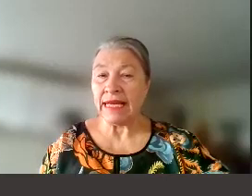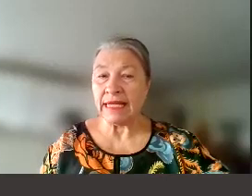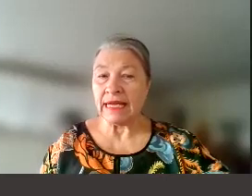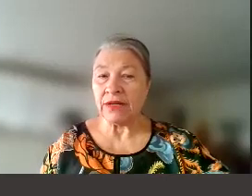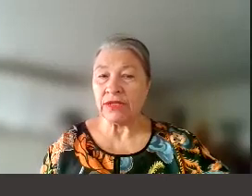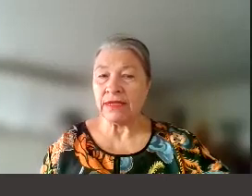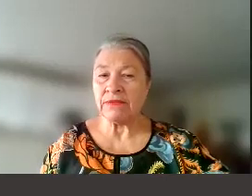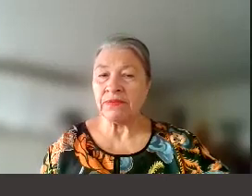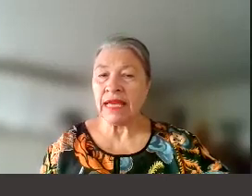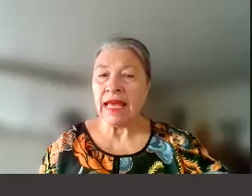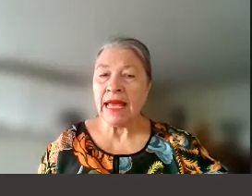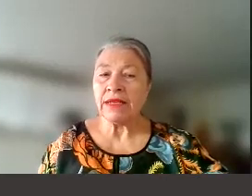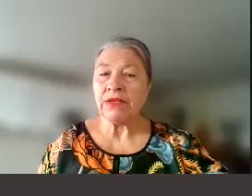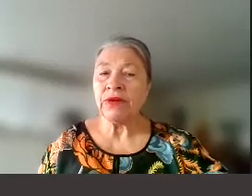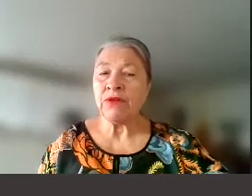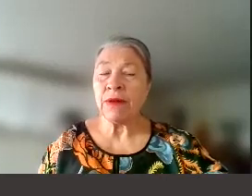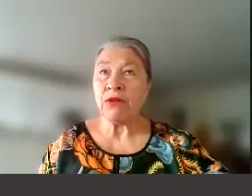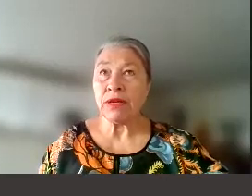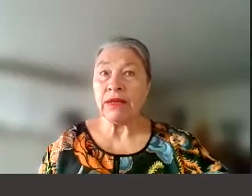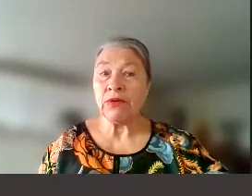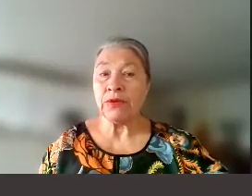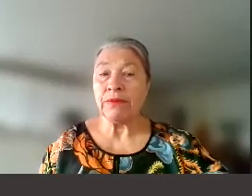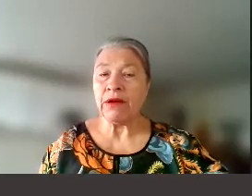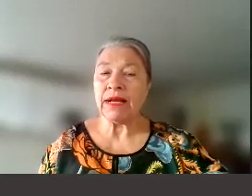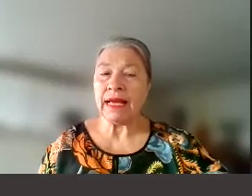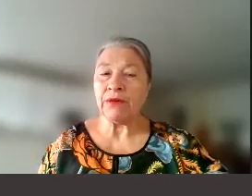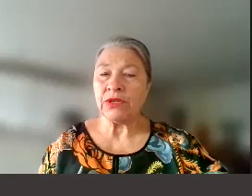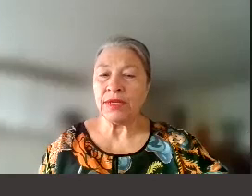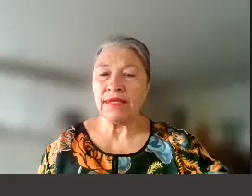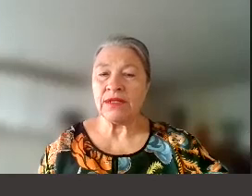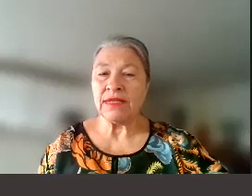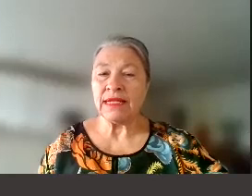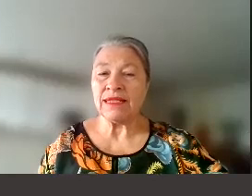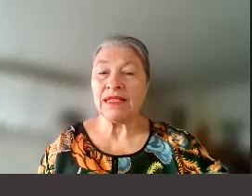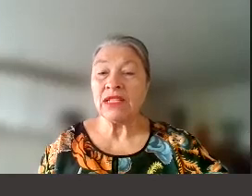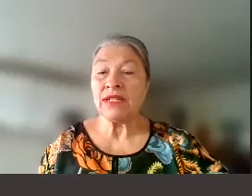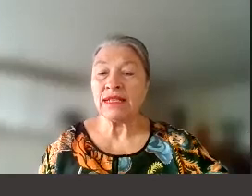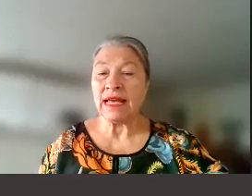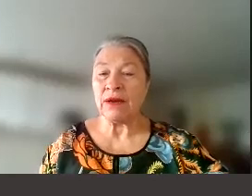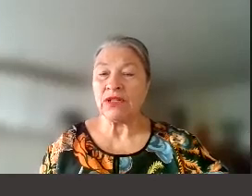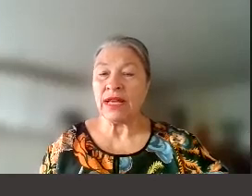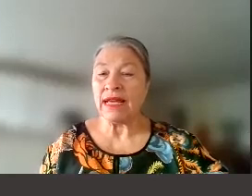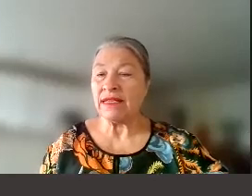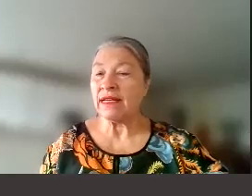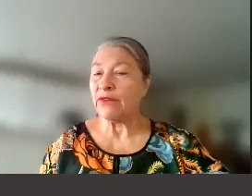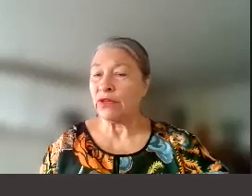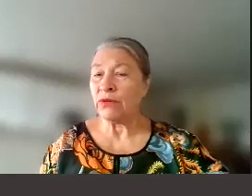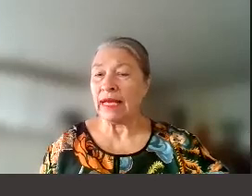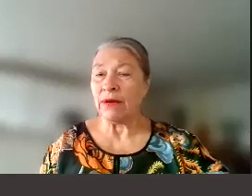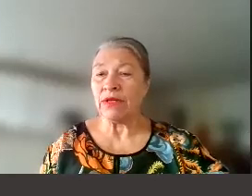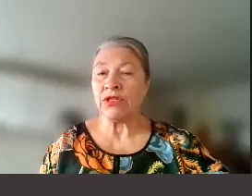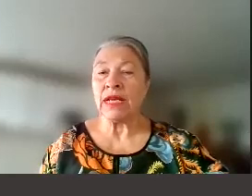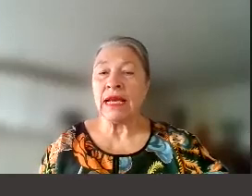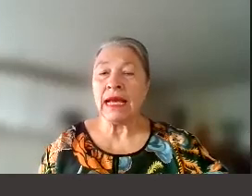early 1800s. And Te Reo Māori, or the Maori language, is New Zealand's Indigenous language and an